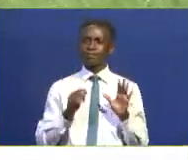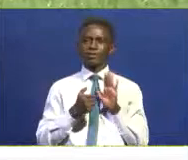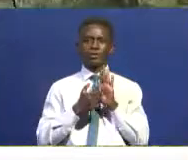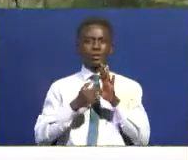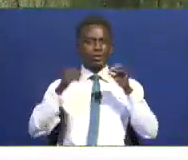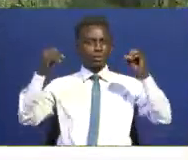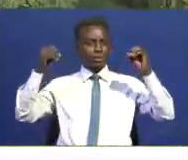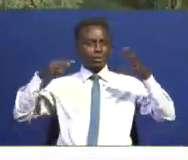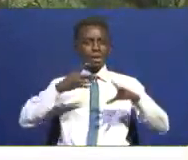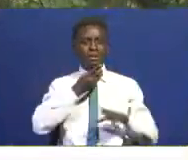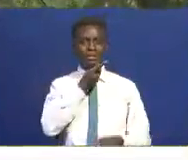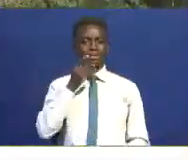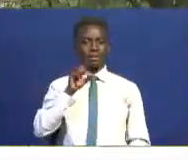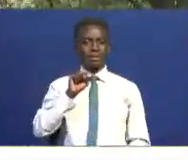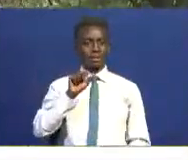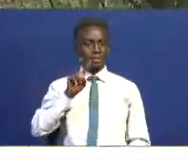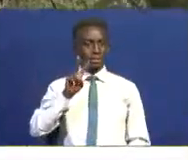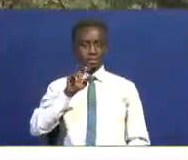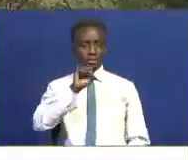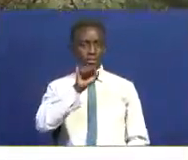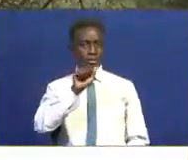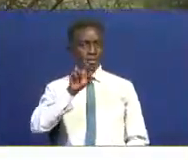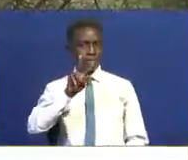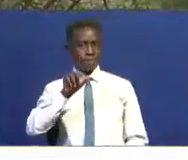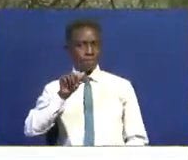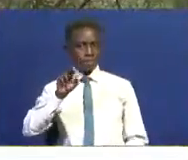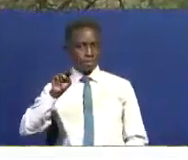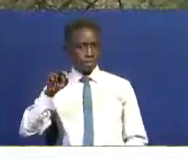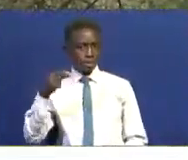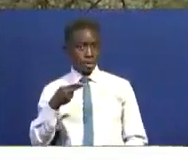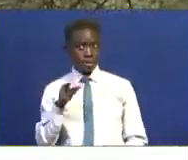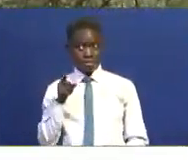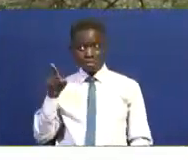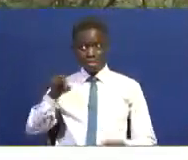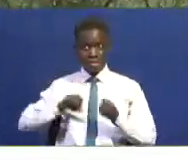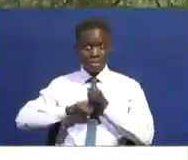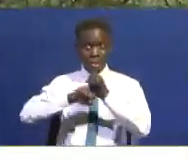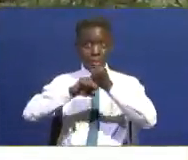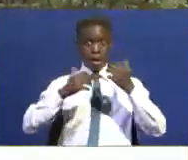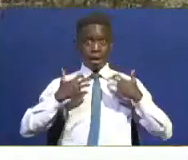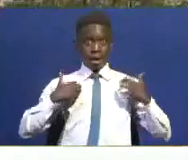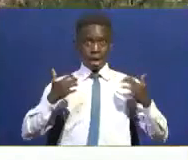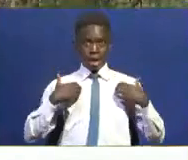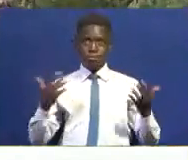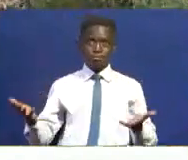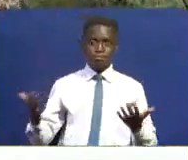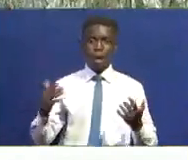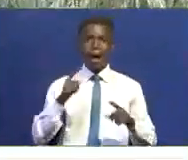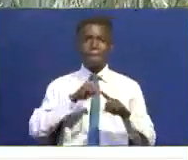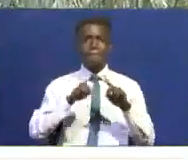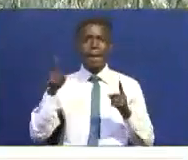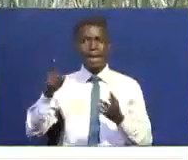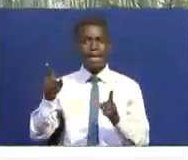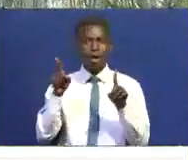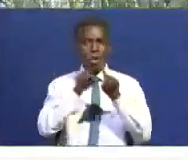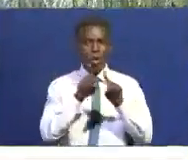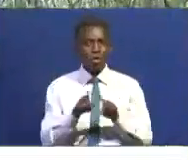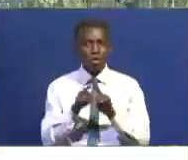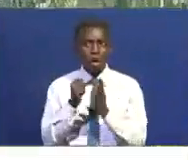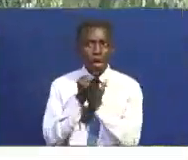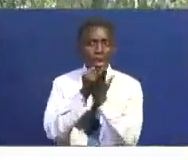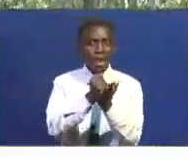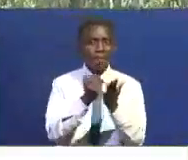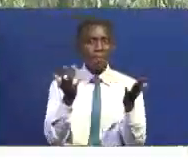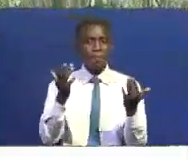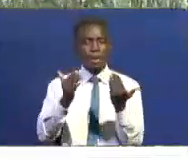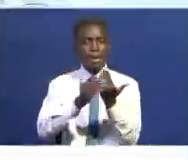savanna. This rich biodiversity not only supports wildlife, but also plays a critical role in maintaining the health of the